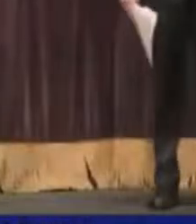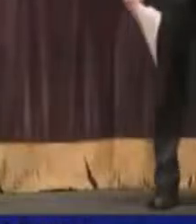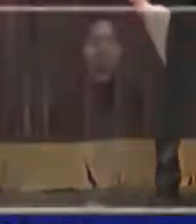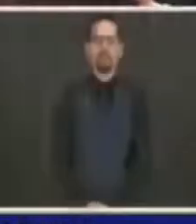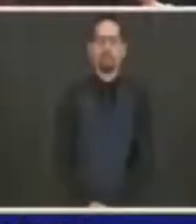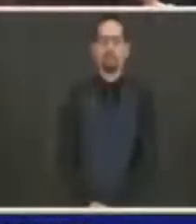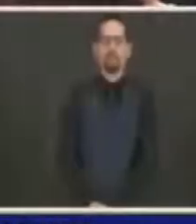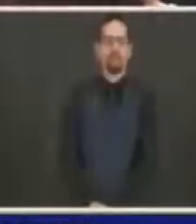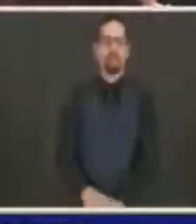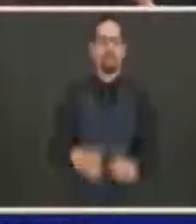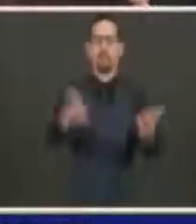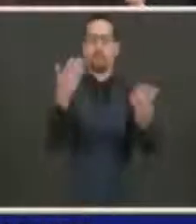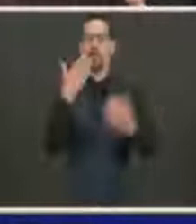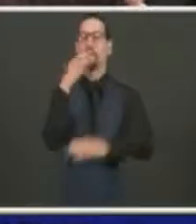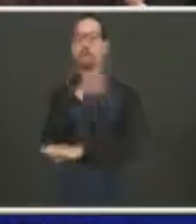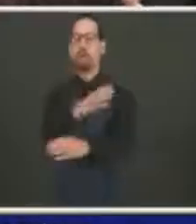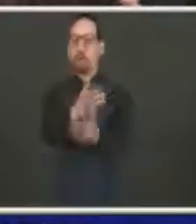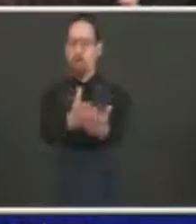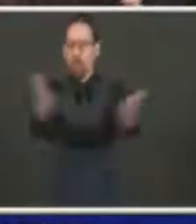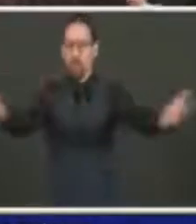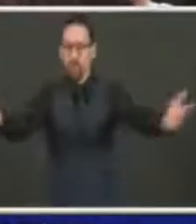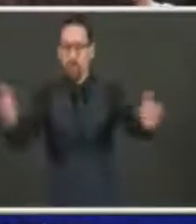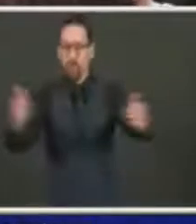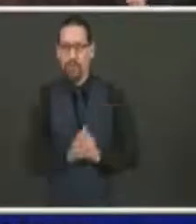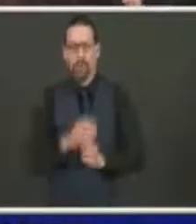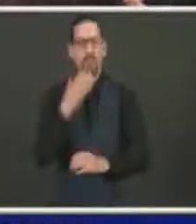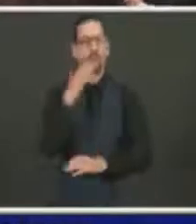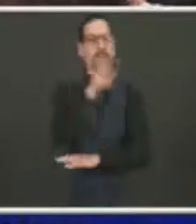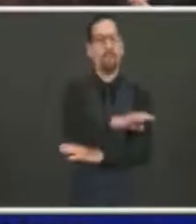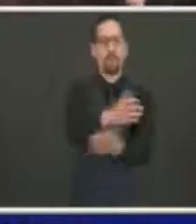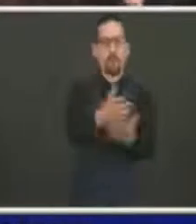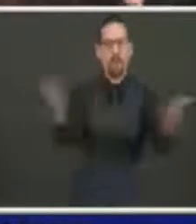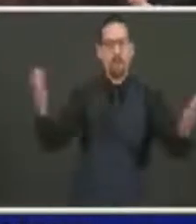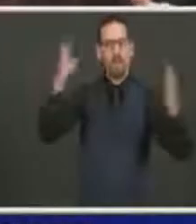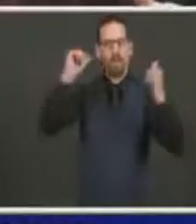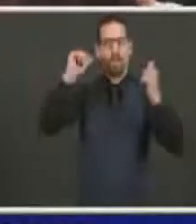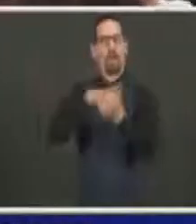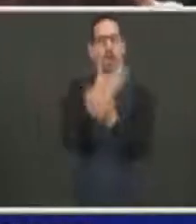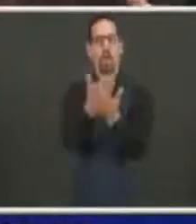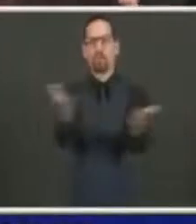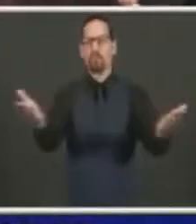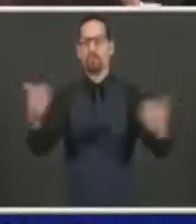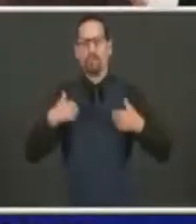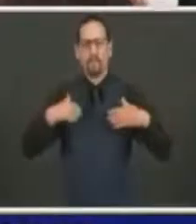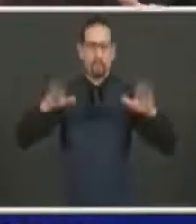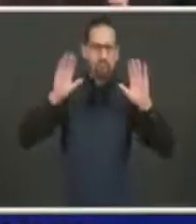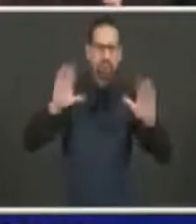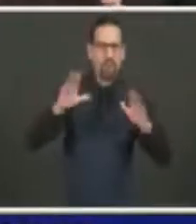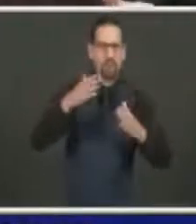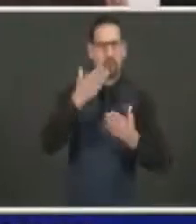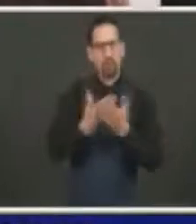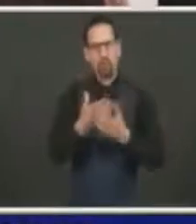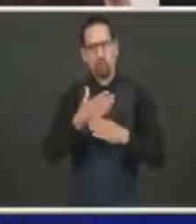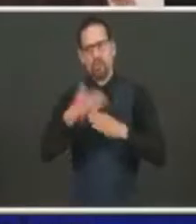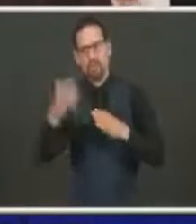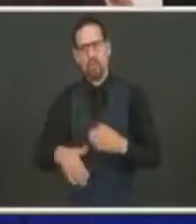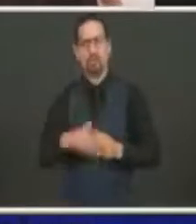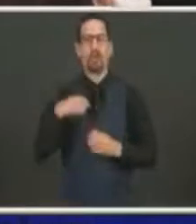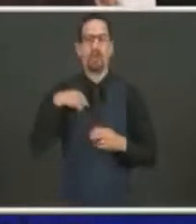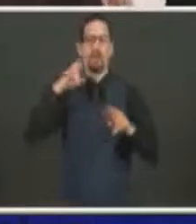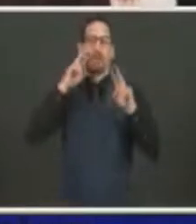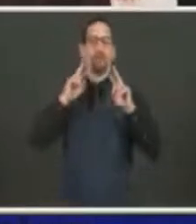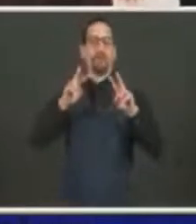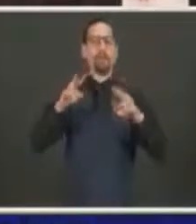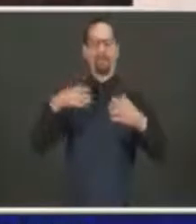Good afternoon. Good afternoon, everybody. I hope everybody had a nice weekend and looking forward to the holiday